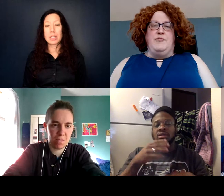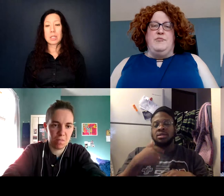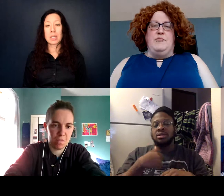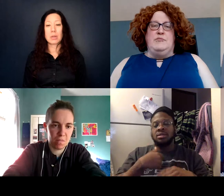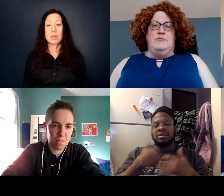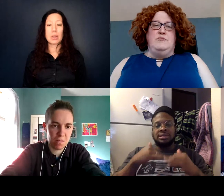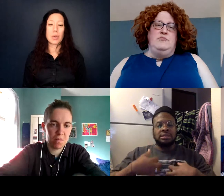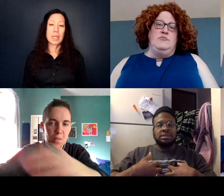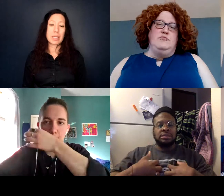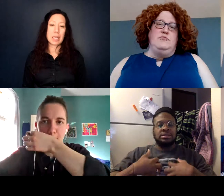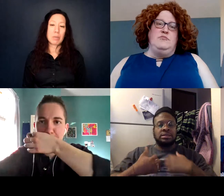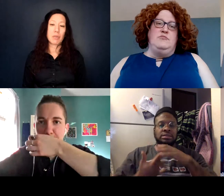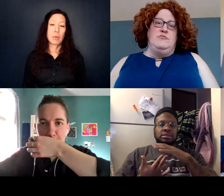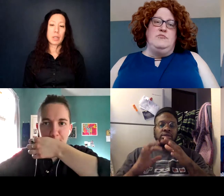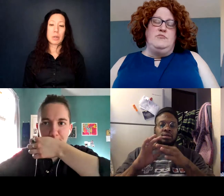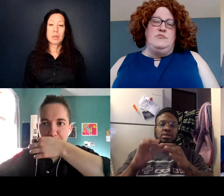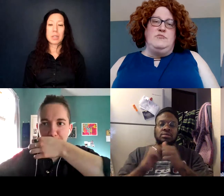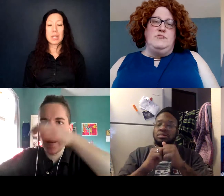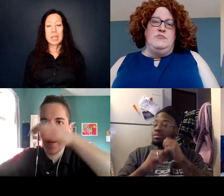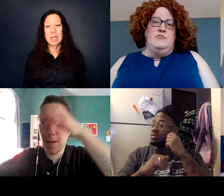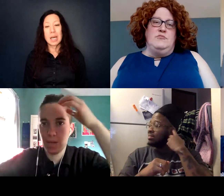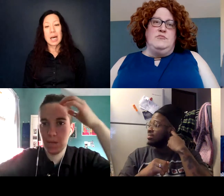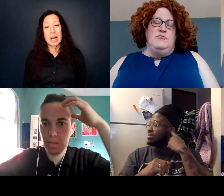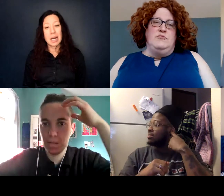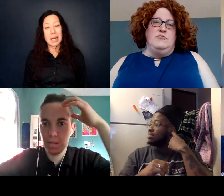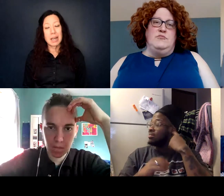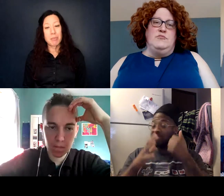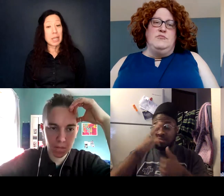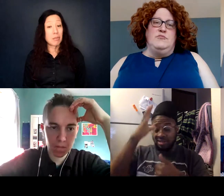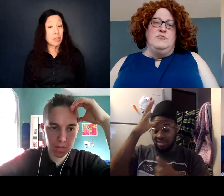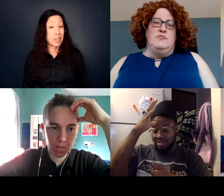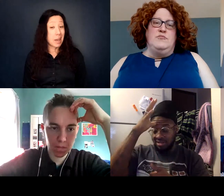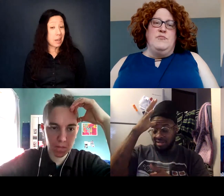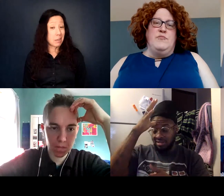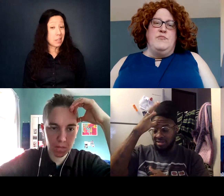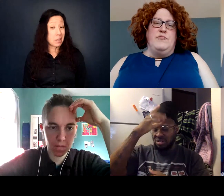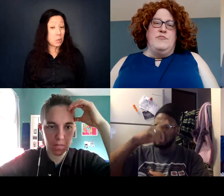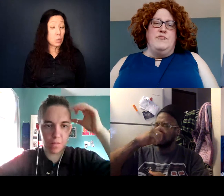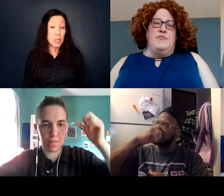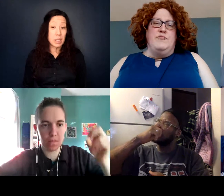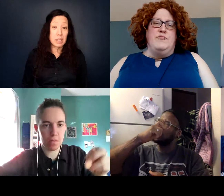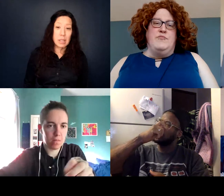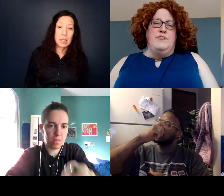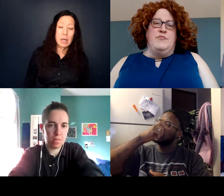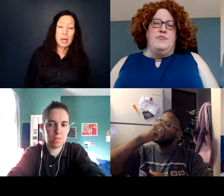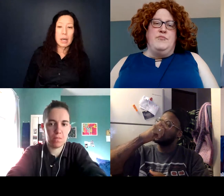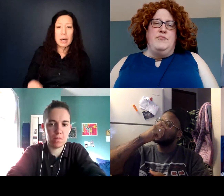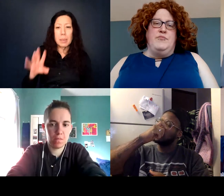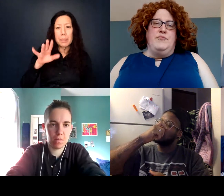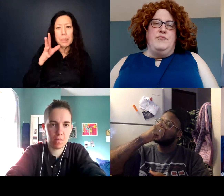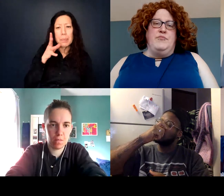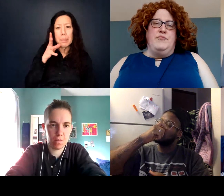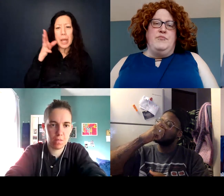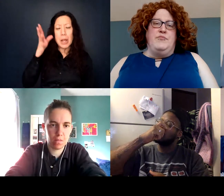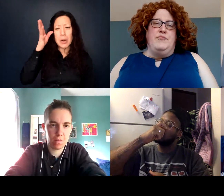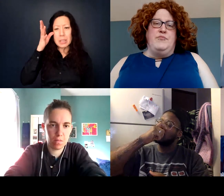Also, just to one last thing before we close, I have been getting fairly aggravated with